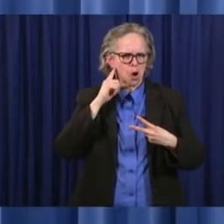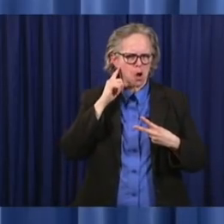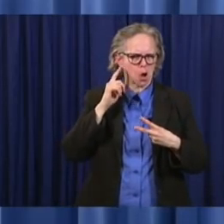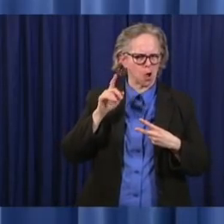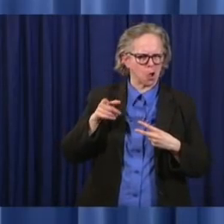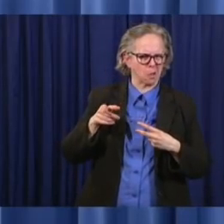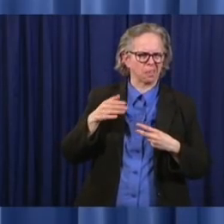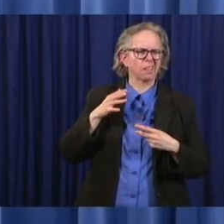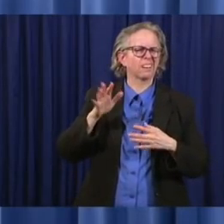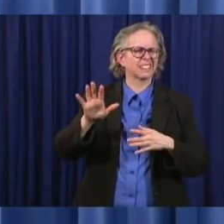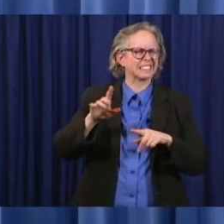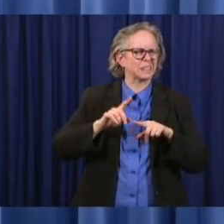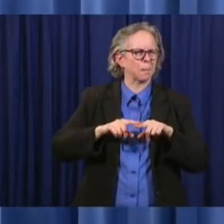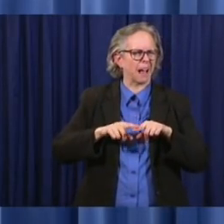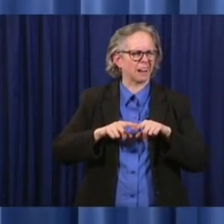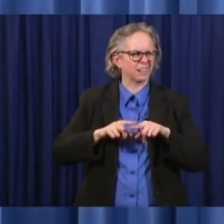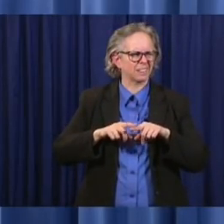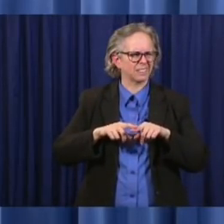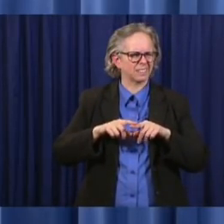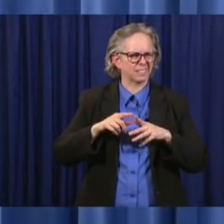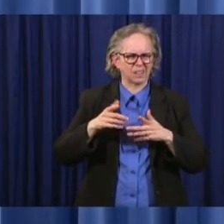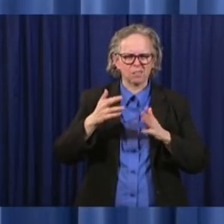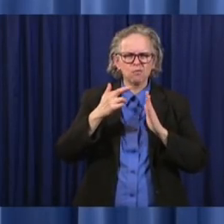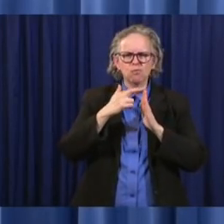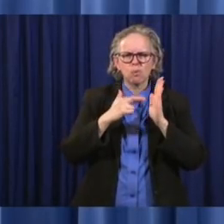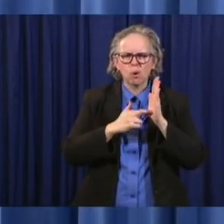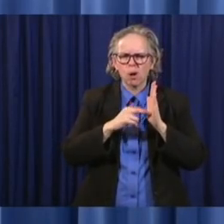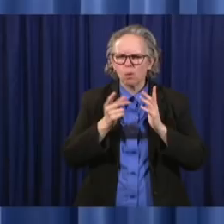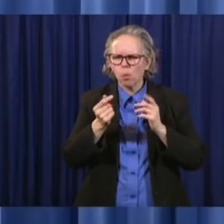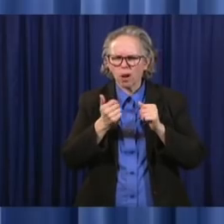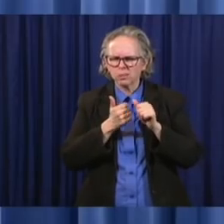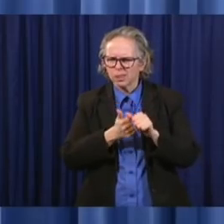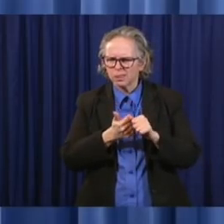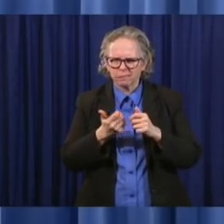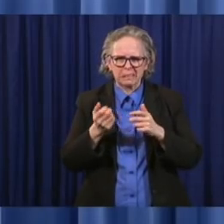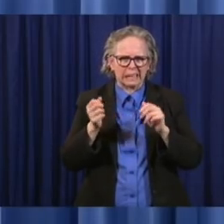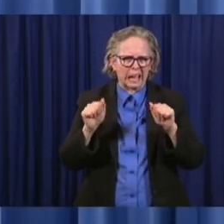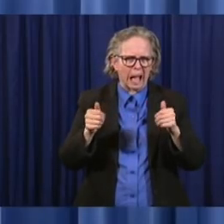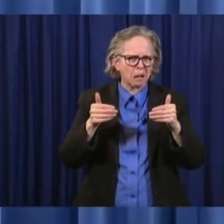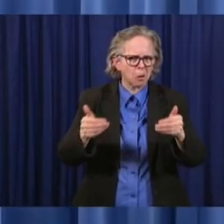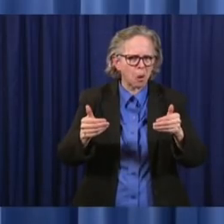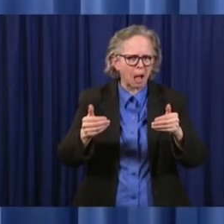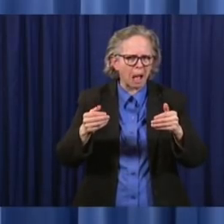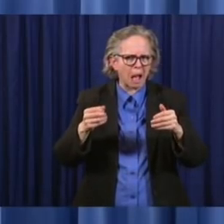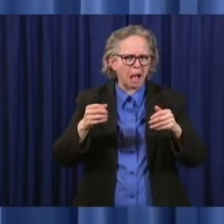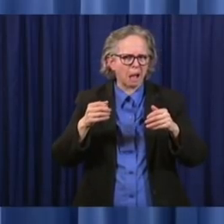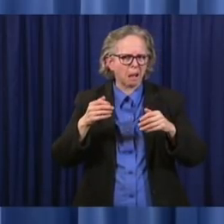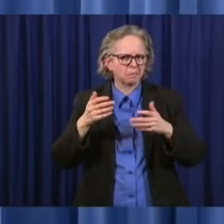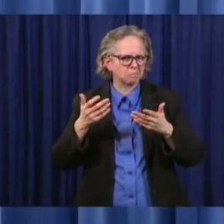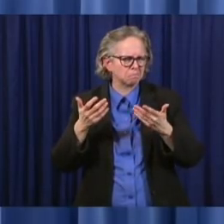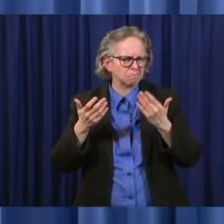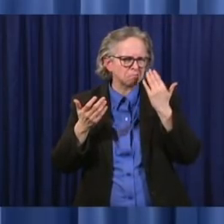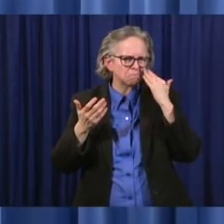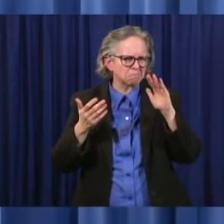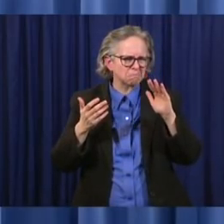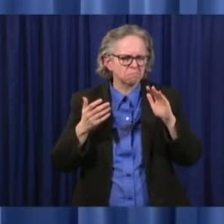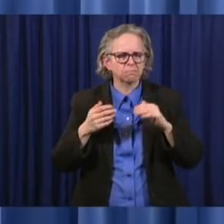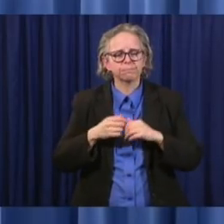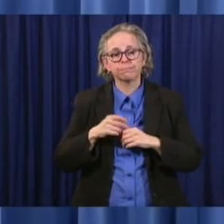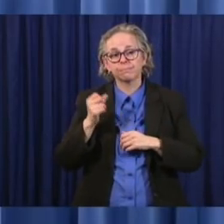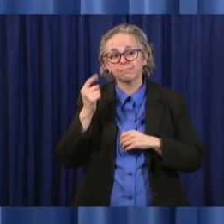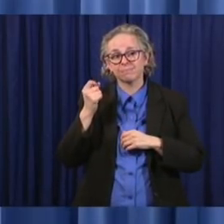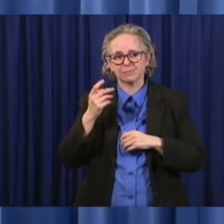what the regulations say? And part of this is the business has an obligation